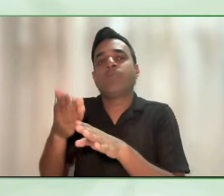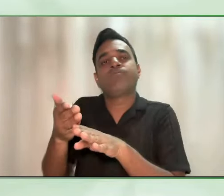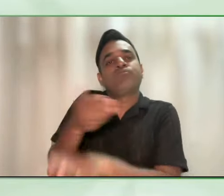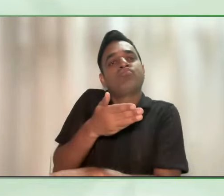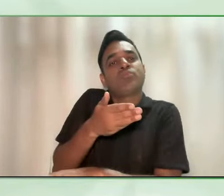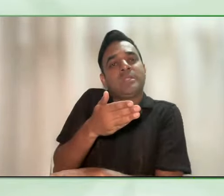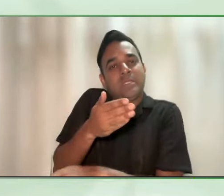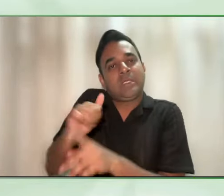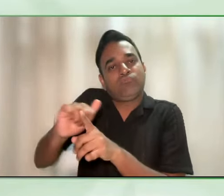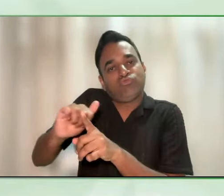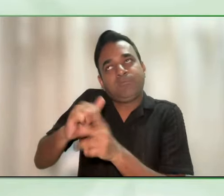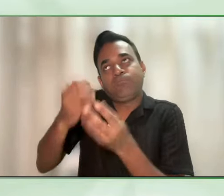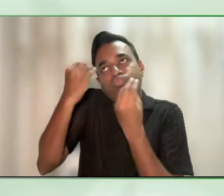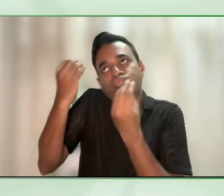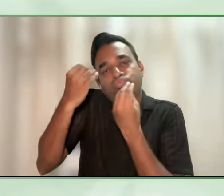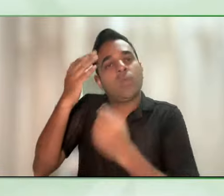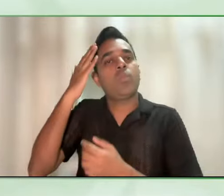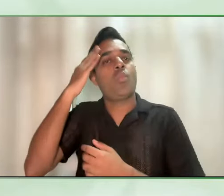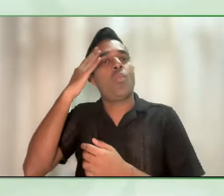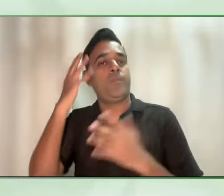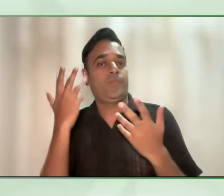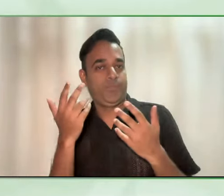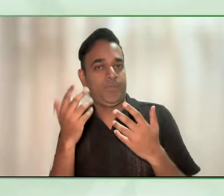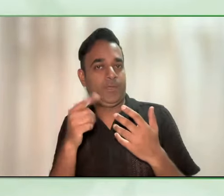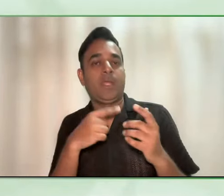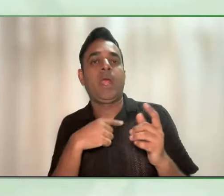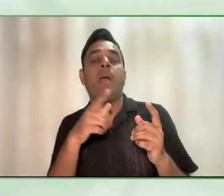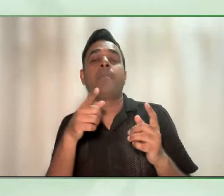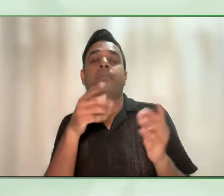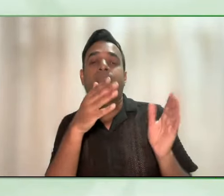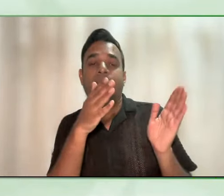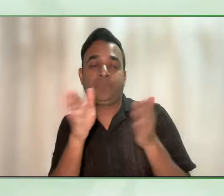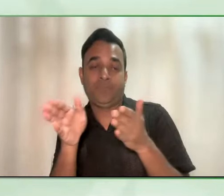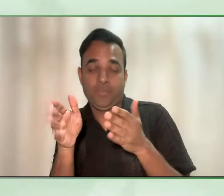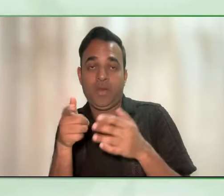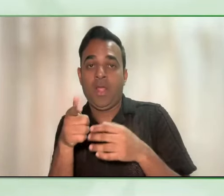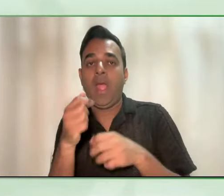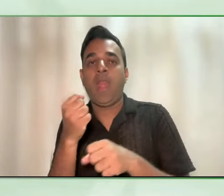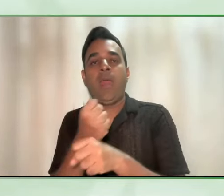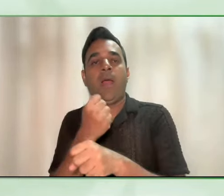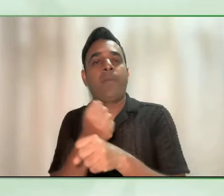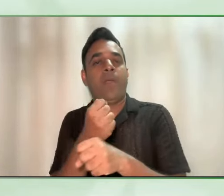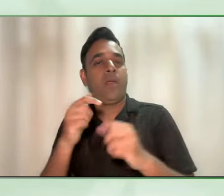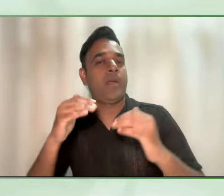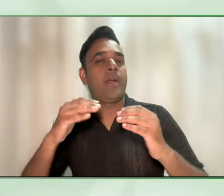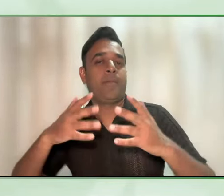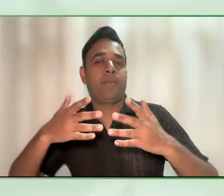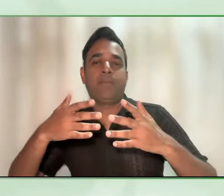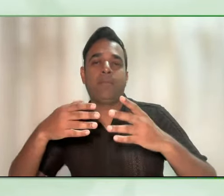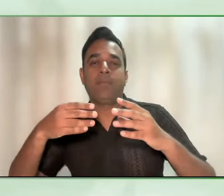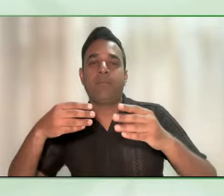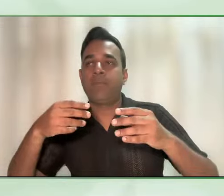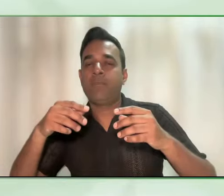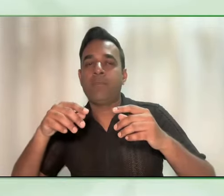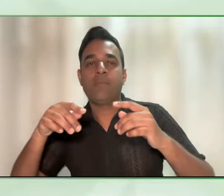boost the digital skills development of people with disabilities, and what are the barriers, and how can we remove them?